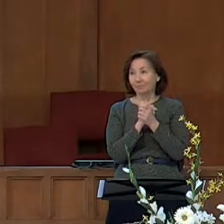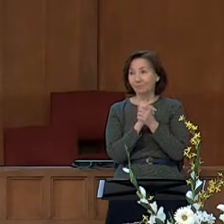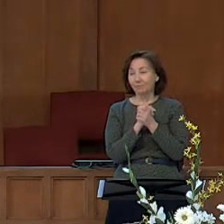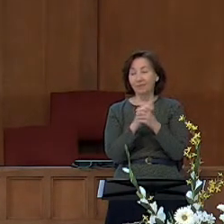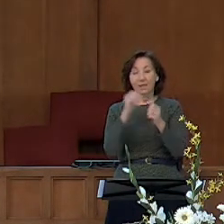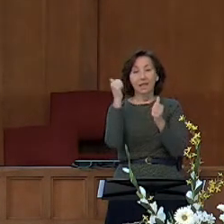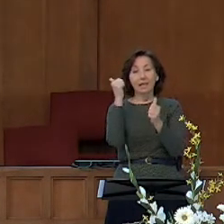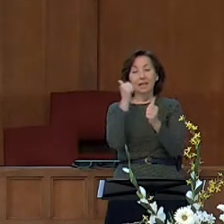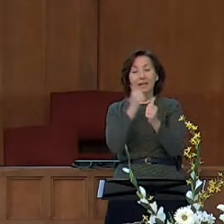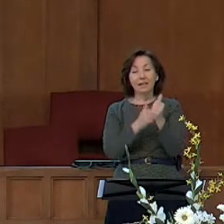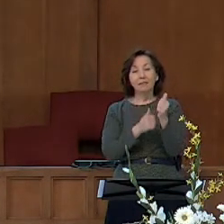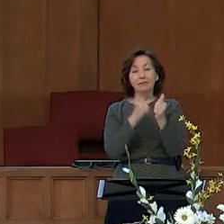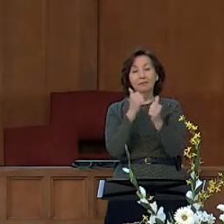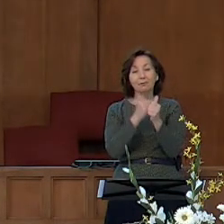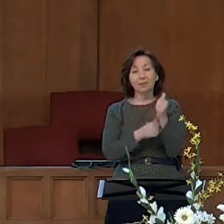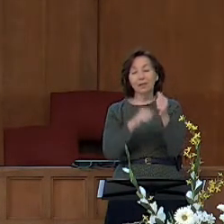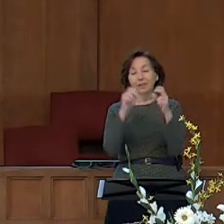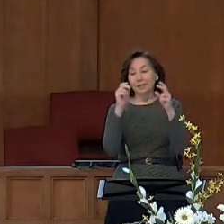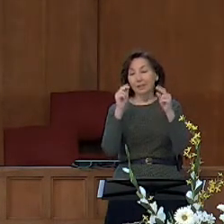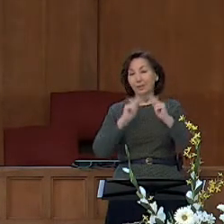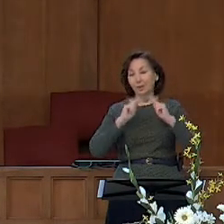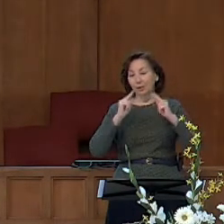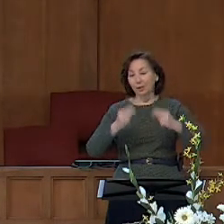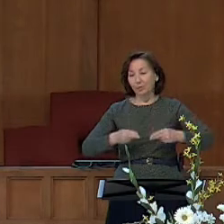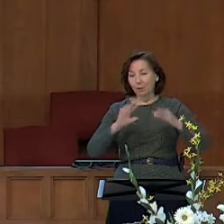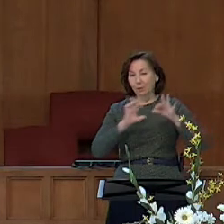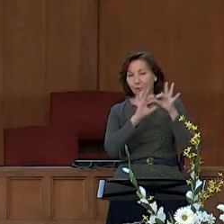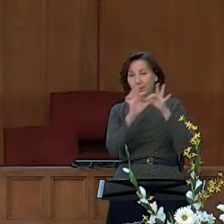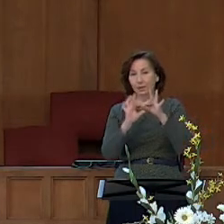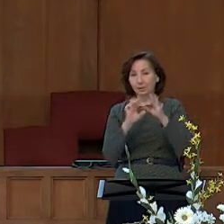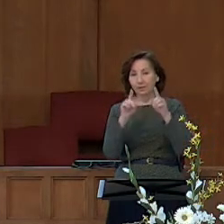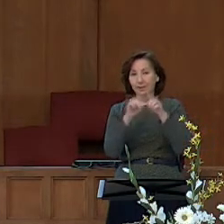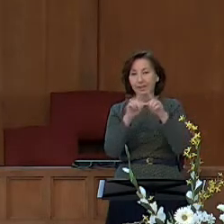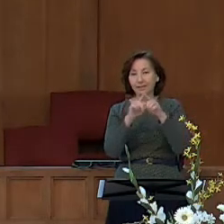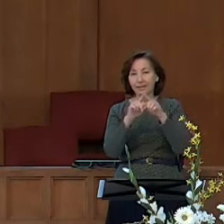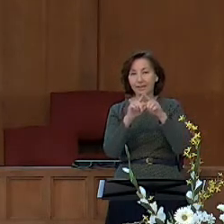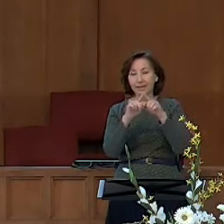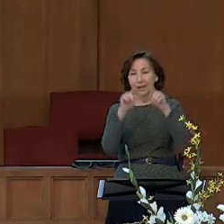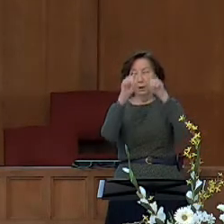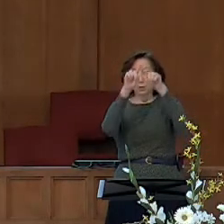Every human relationship is like a triangle.